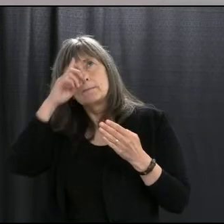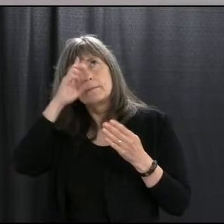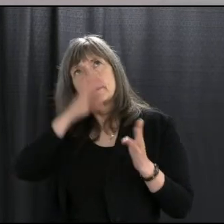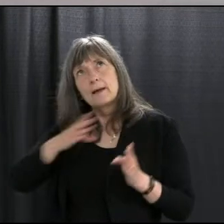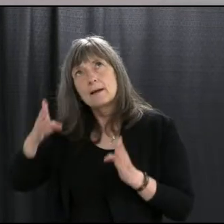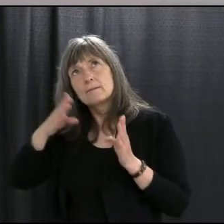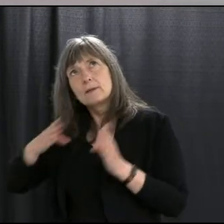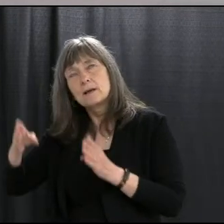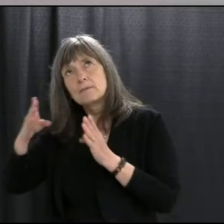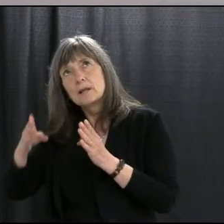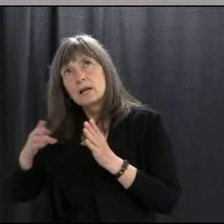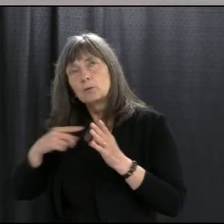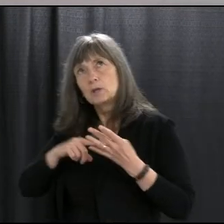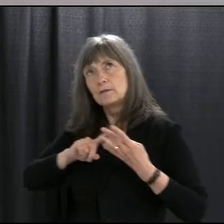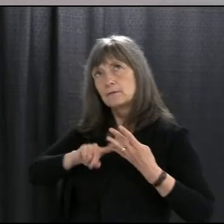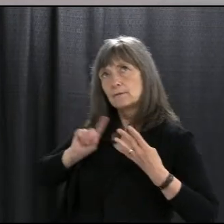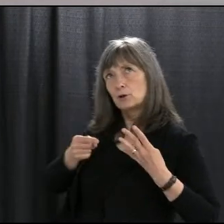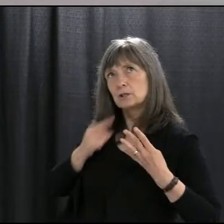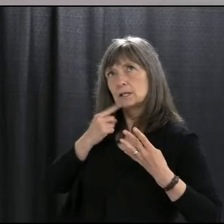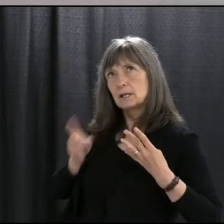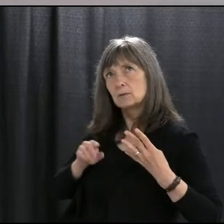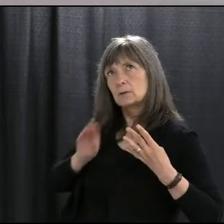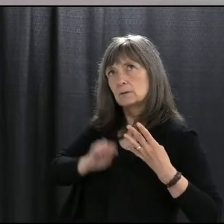doing so that it all connects.